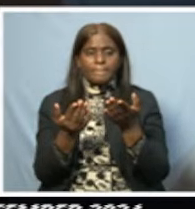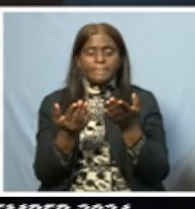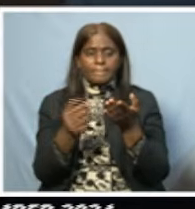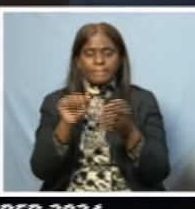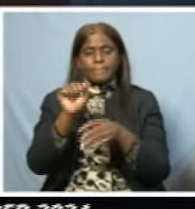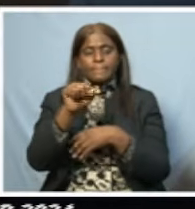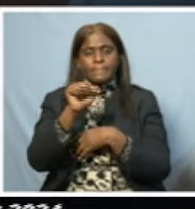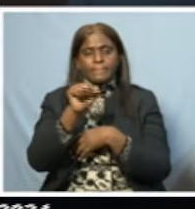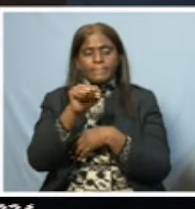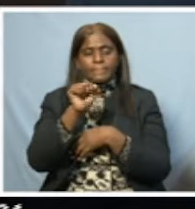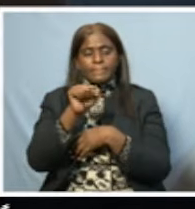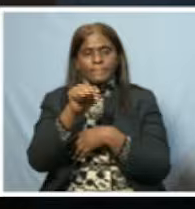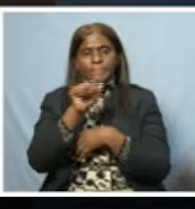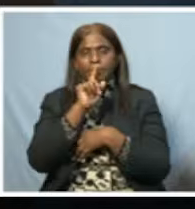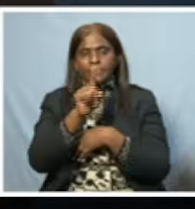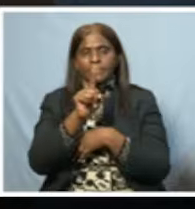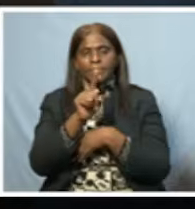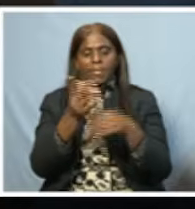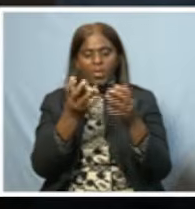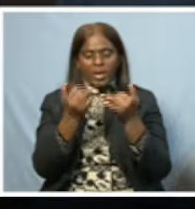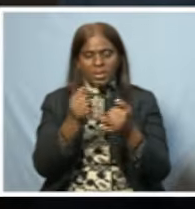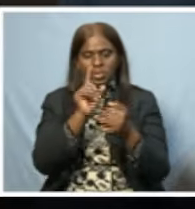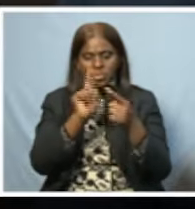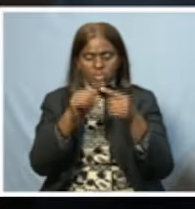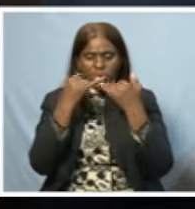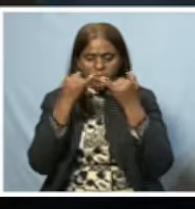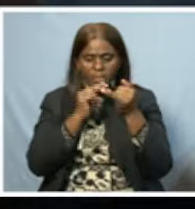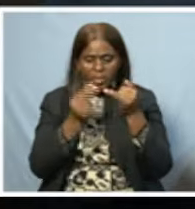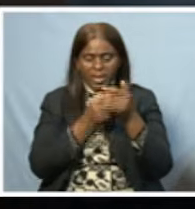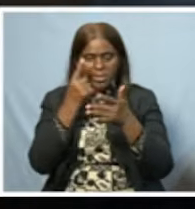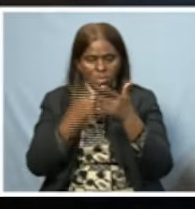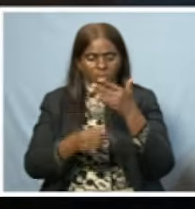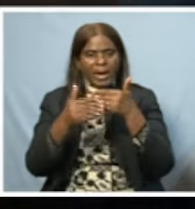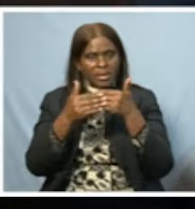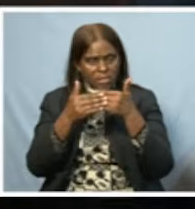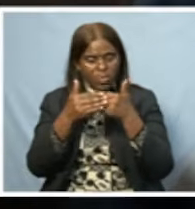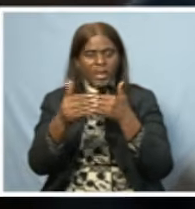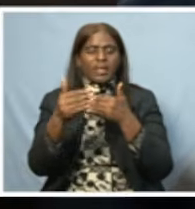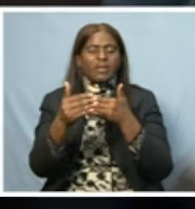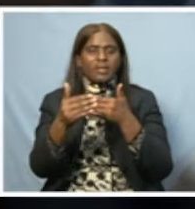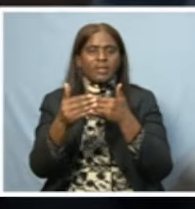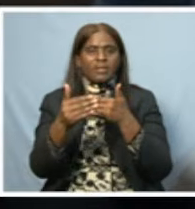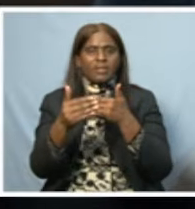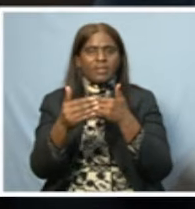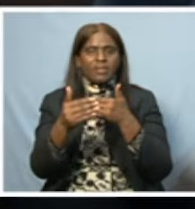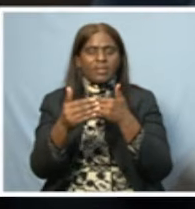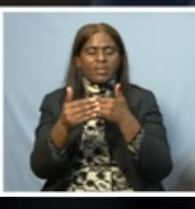We want you to tell us to what extent the